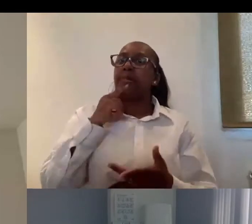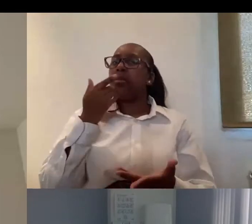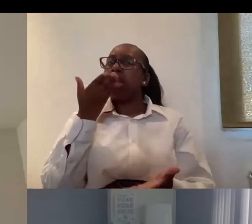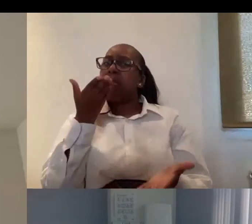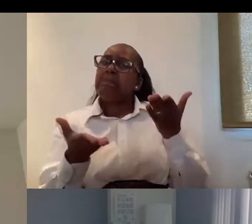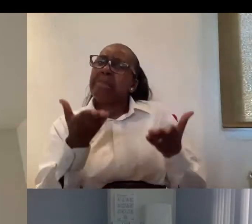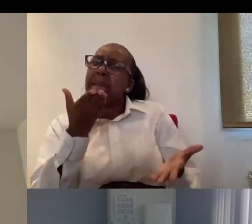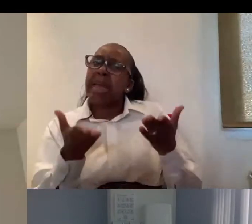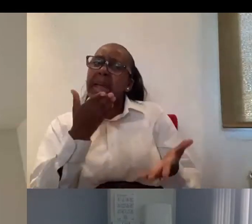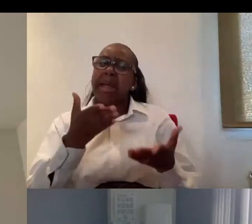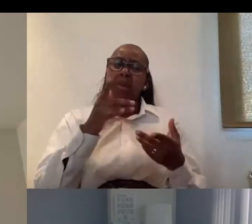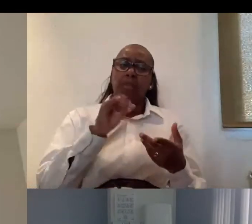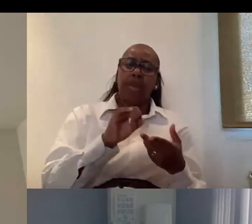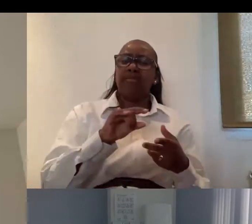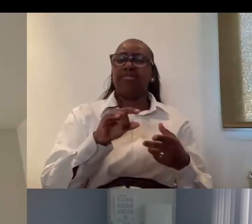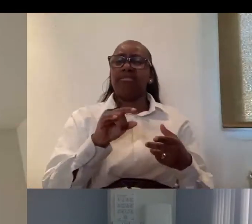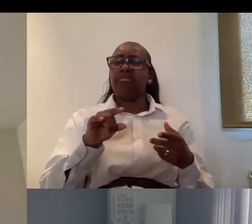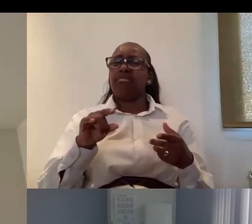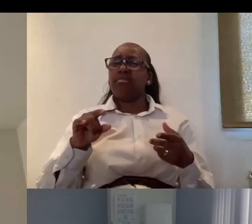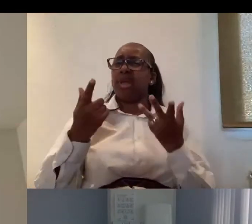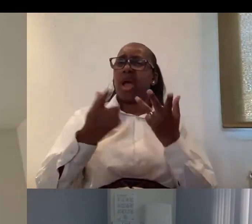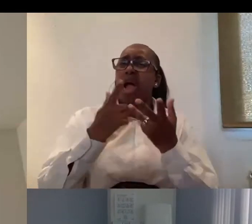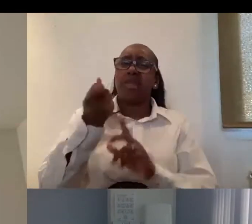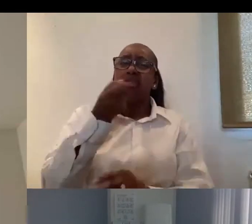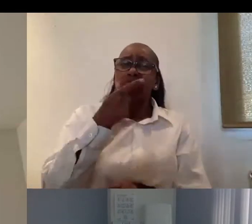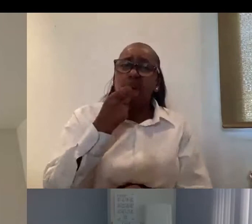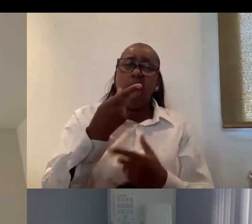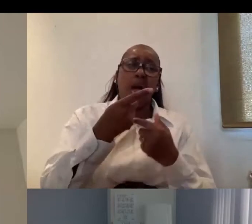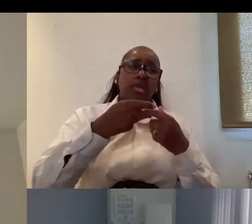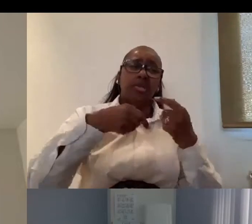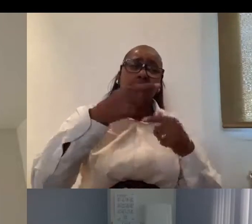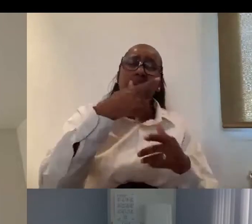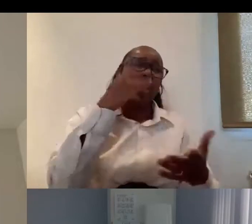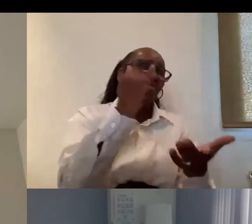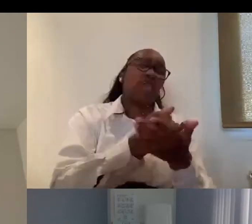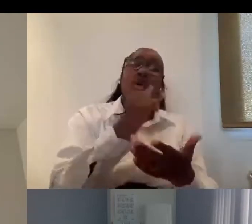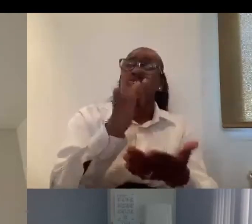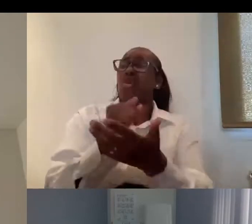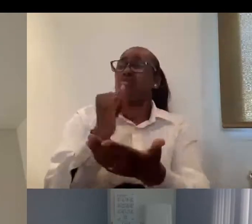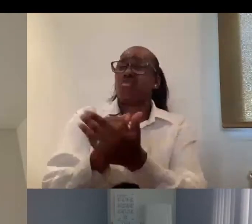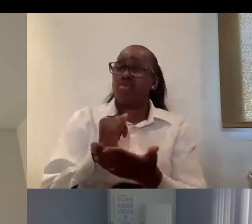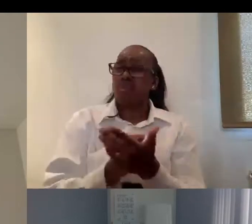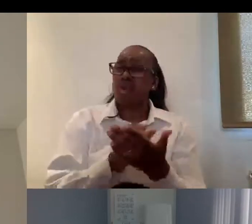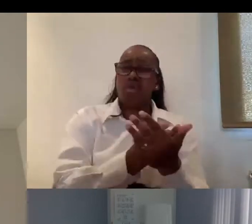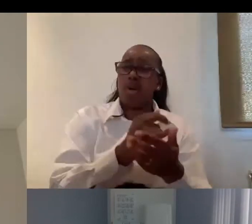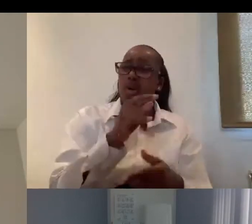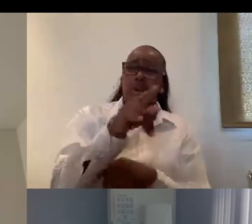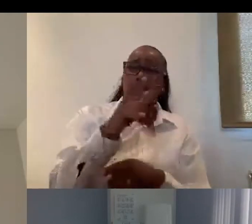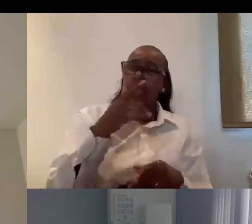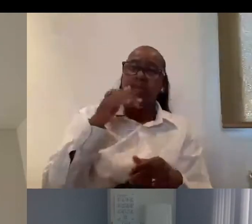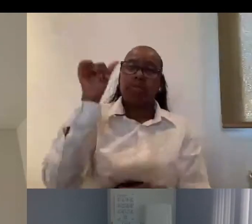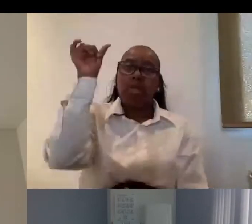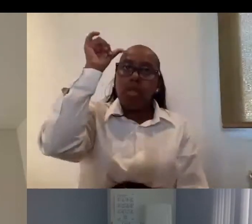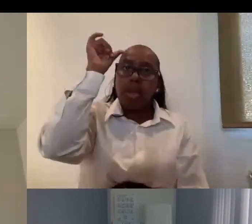with some rollout of vaccinations and drugs and medicines in which things have gone wrong, and people have not necessarily been